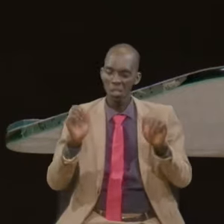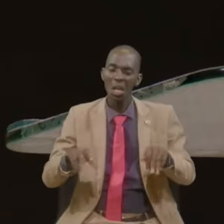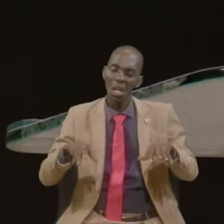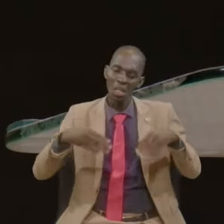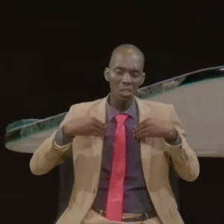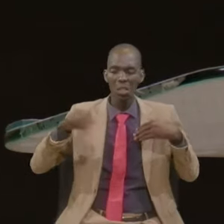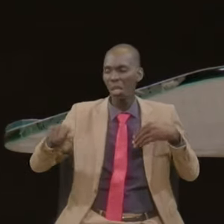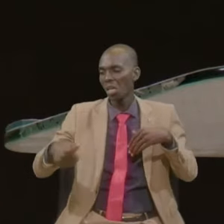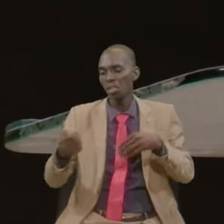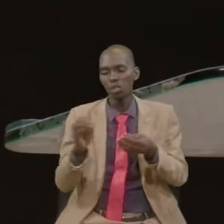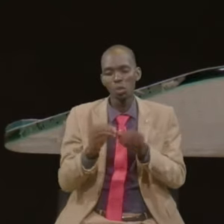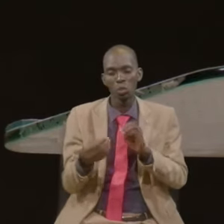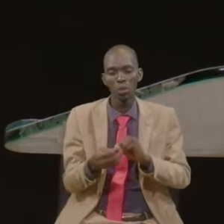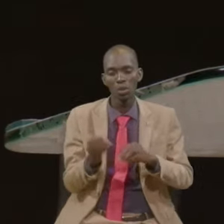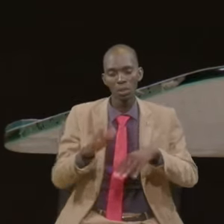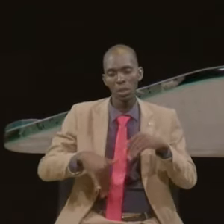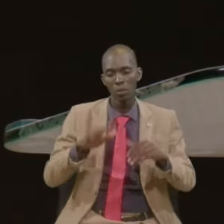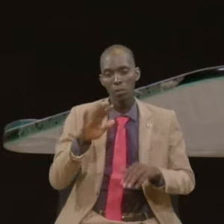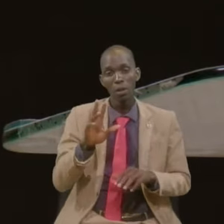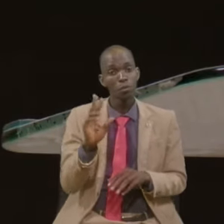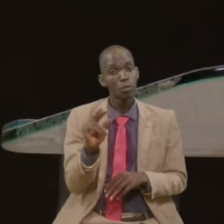No. In science,